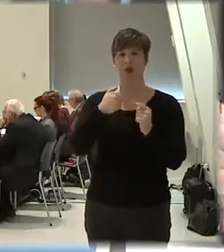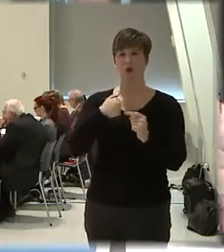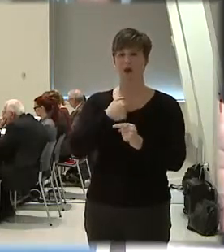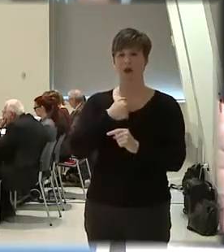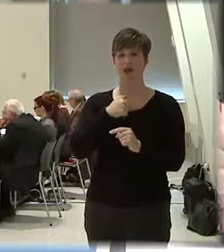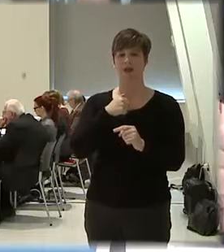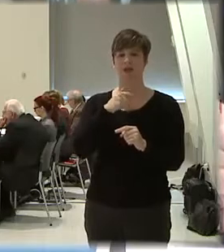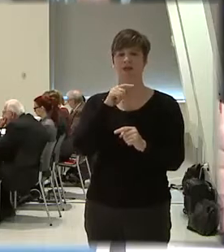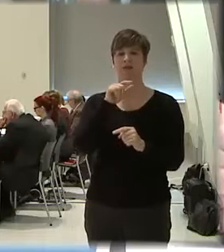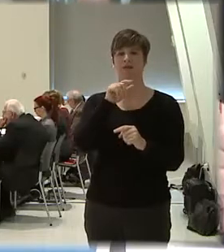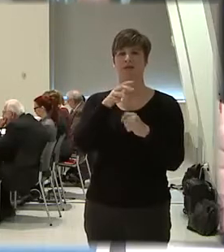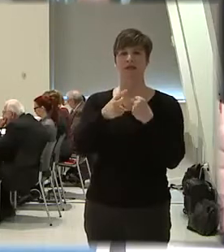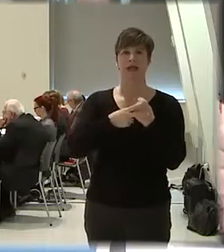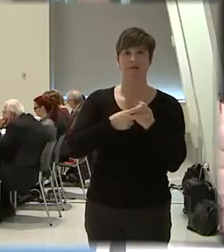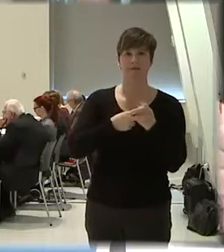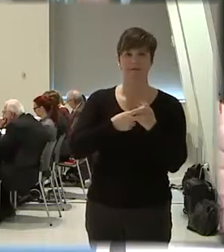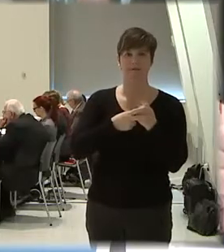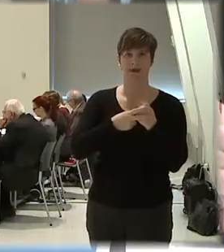provider.